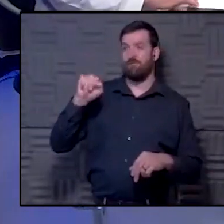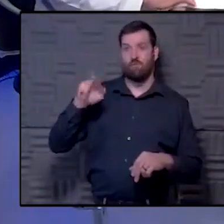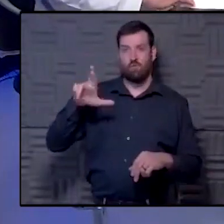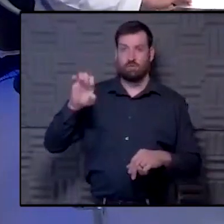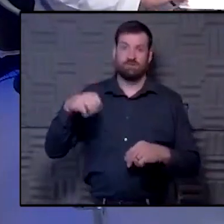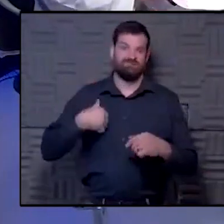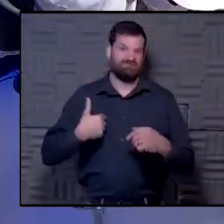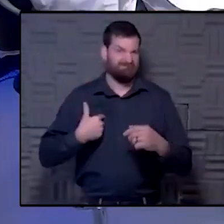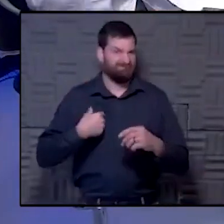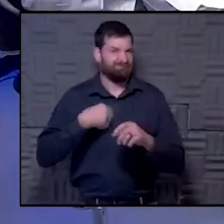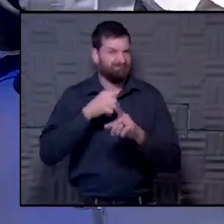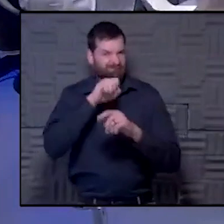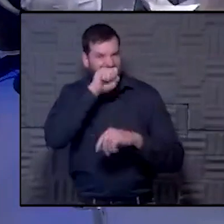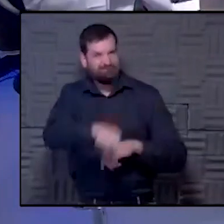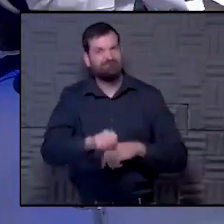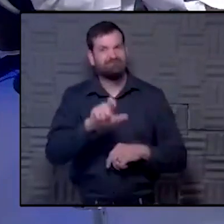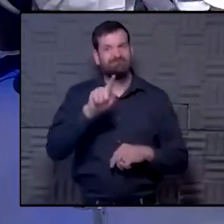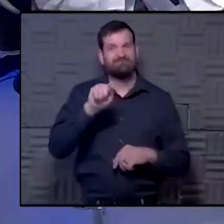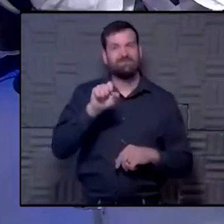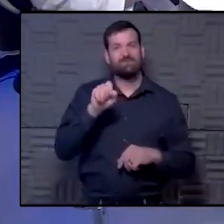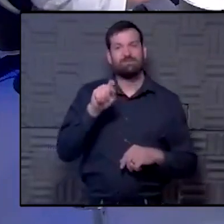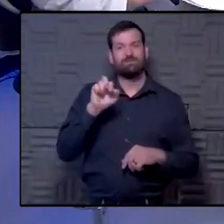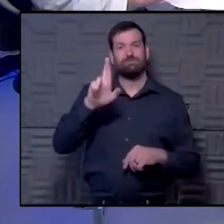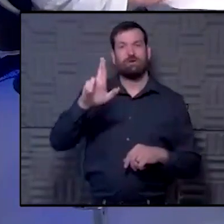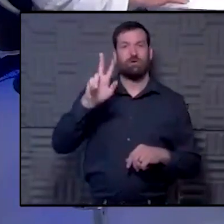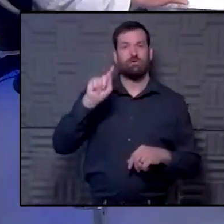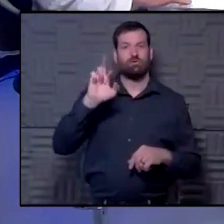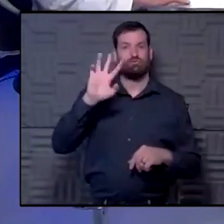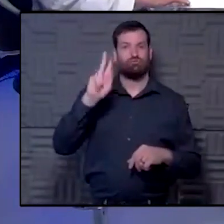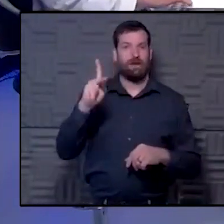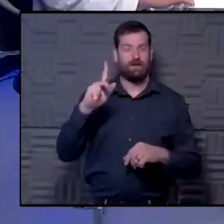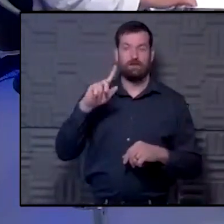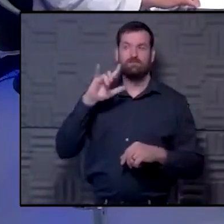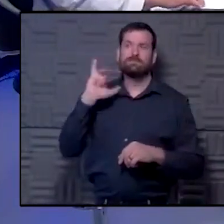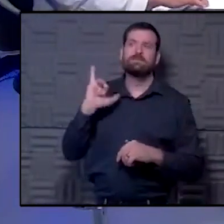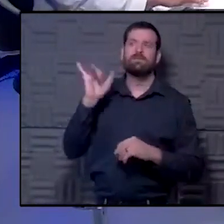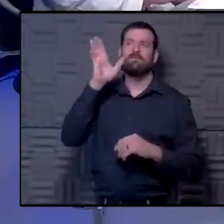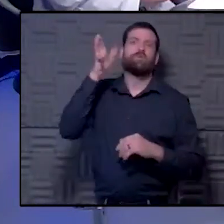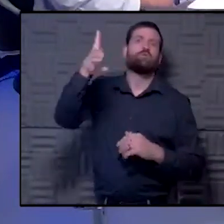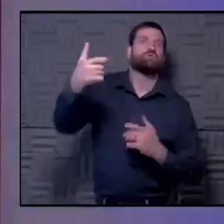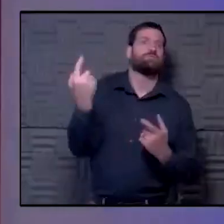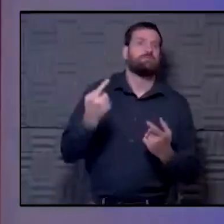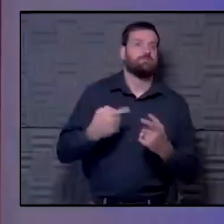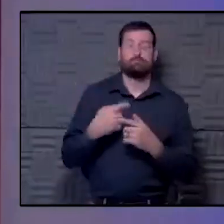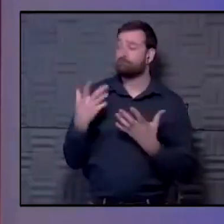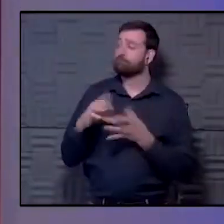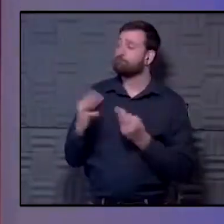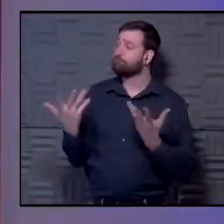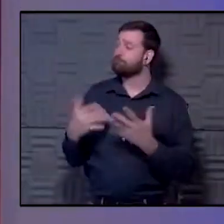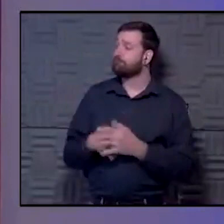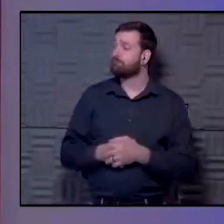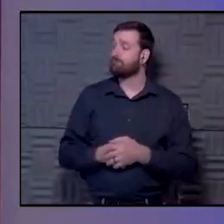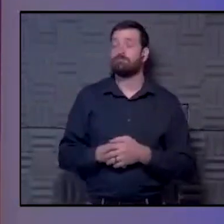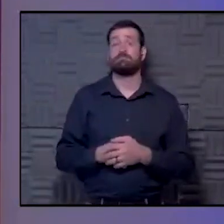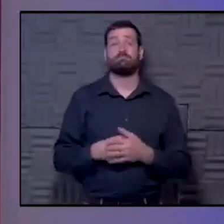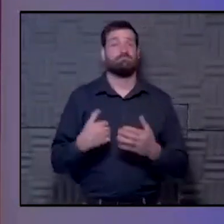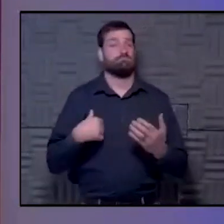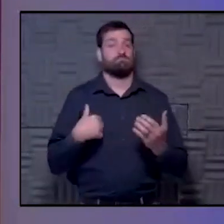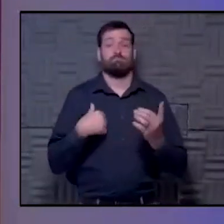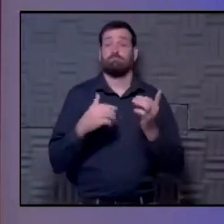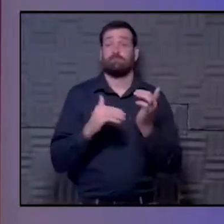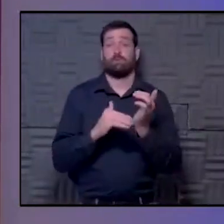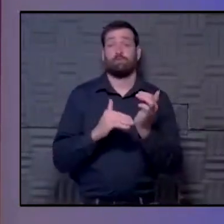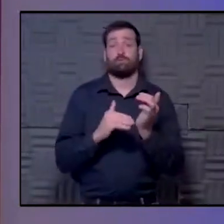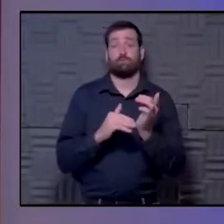Trekkie, I guess, but it sounds like some very futuristic kind of cool thing. So talk to us about what it is. Well, I'm a doctor.